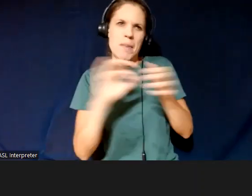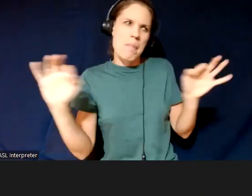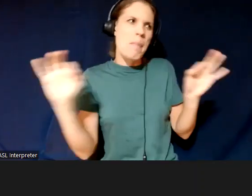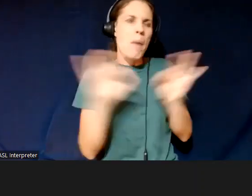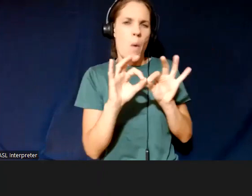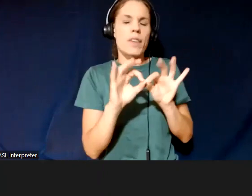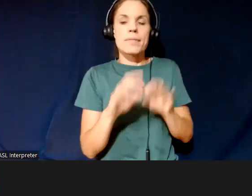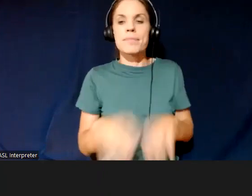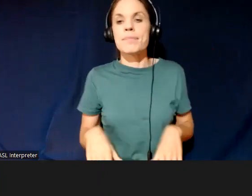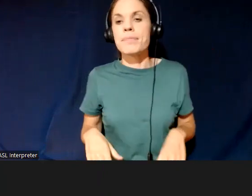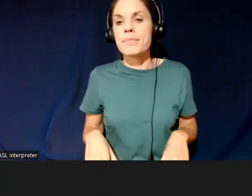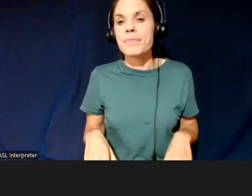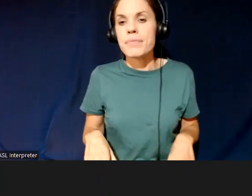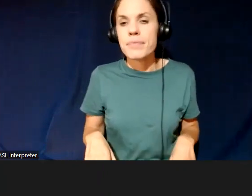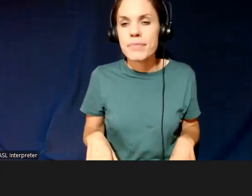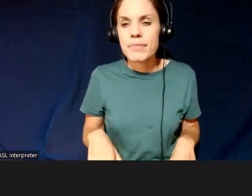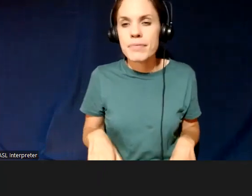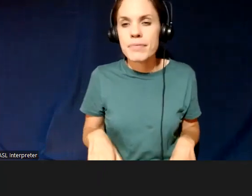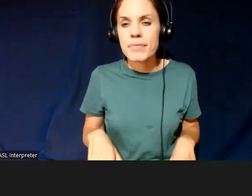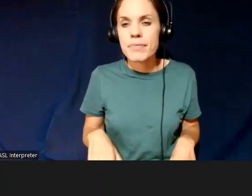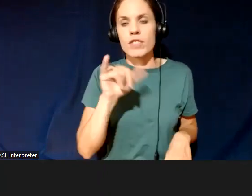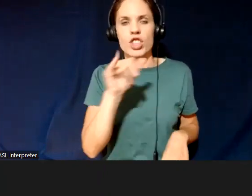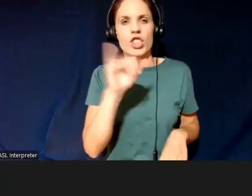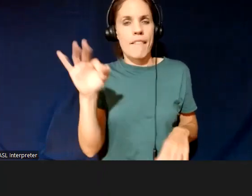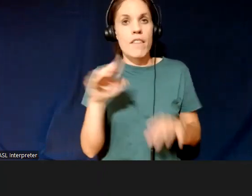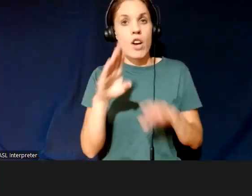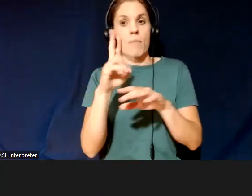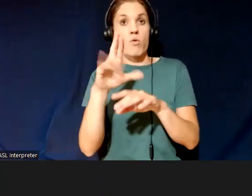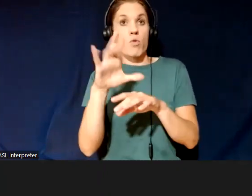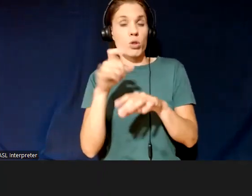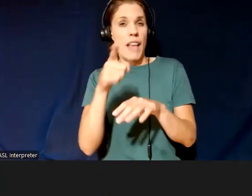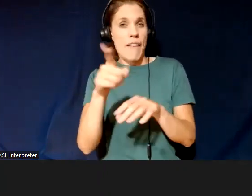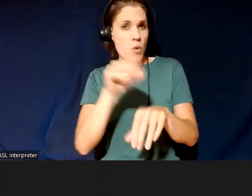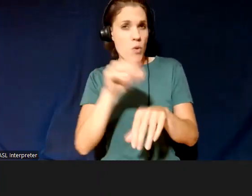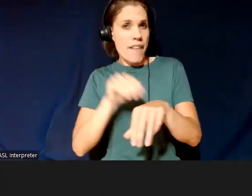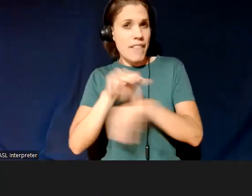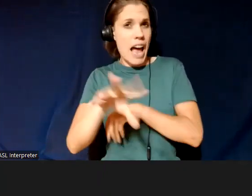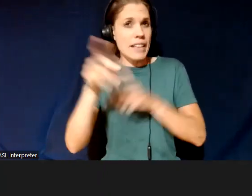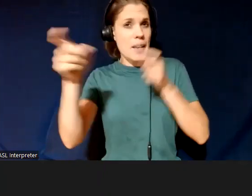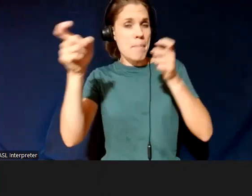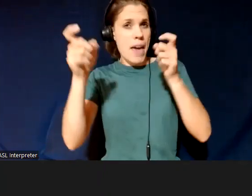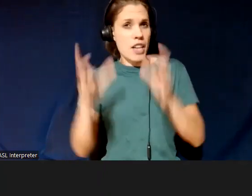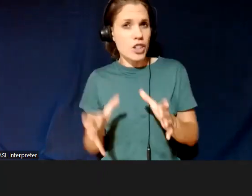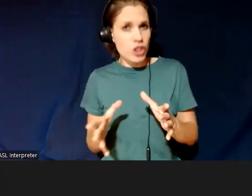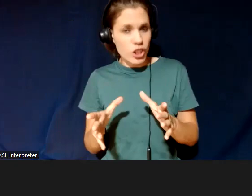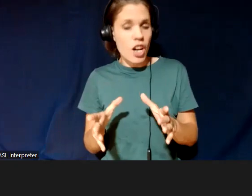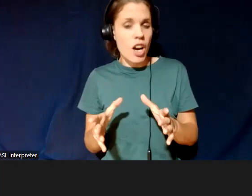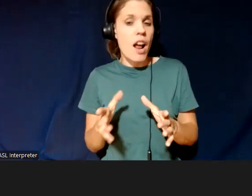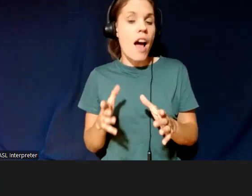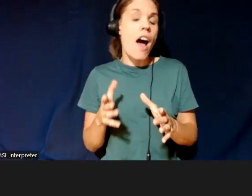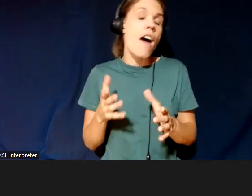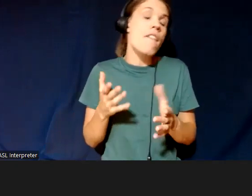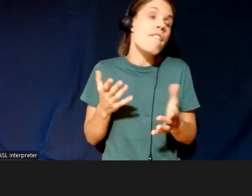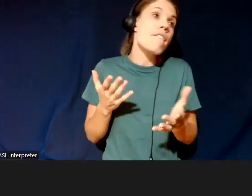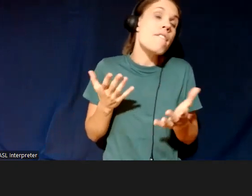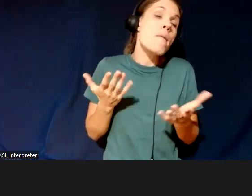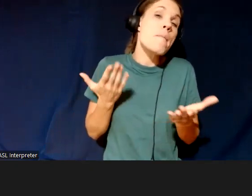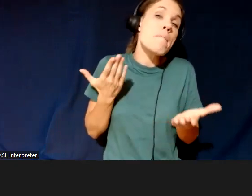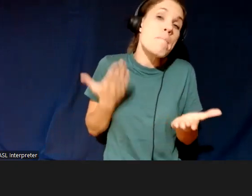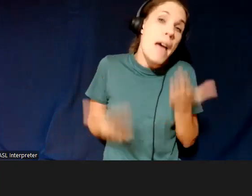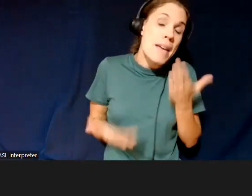so here's similar. This is from Bruce. Have you advised managers on appropriate interpretations of potential false positives and